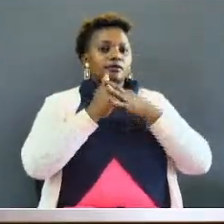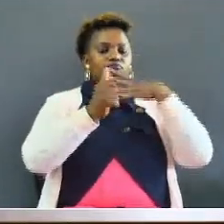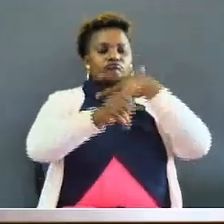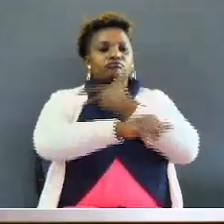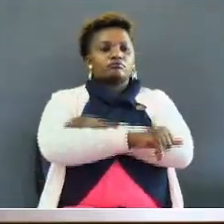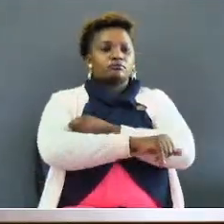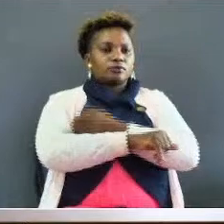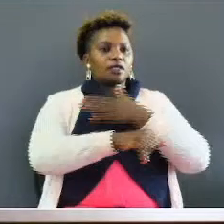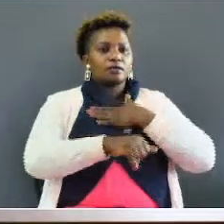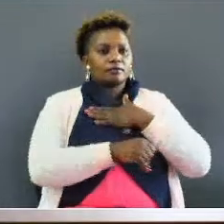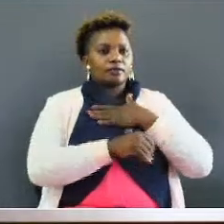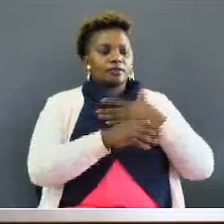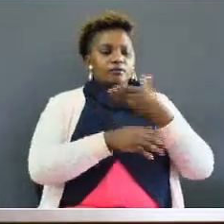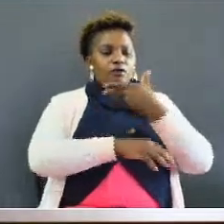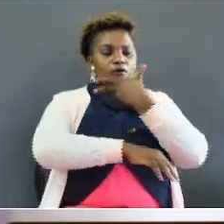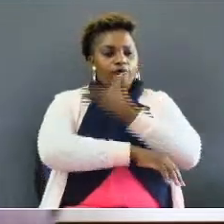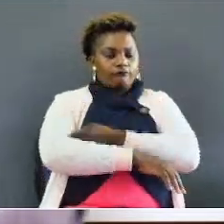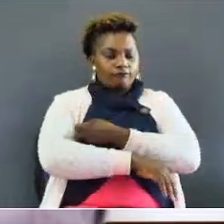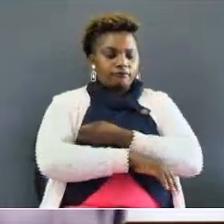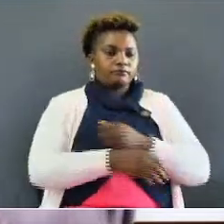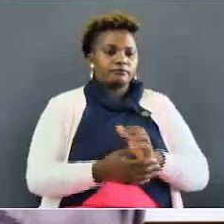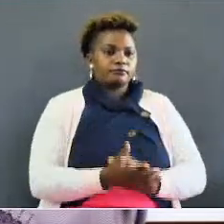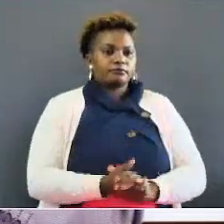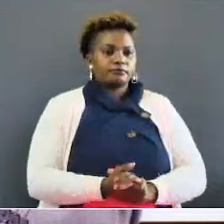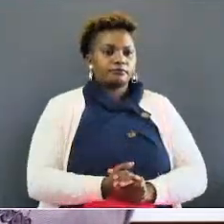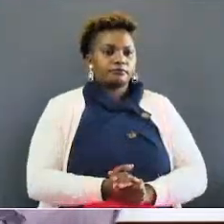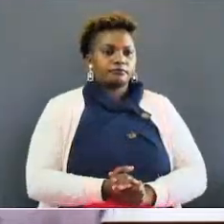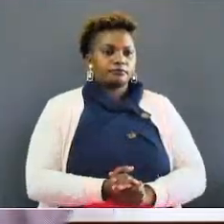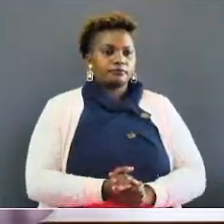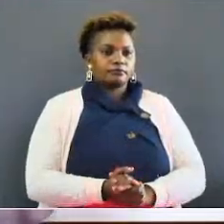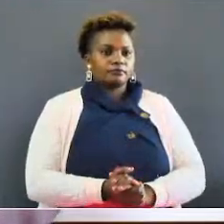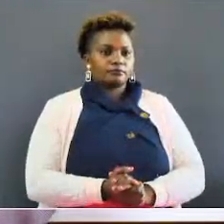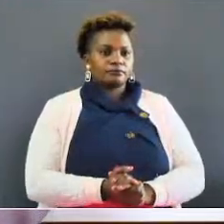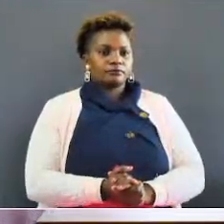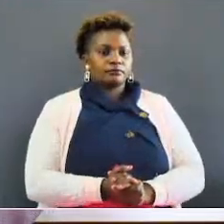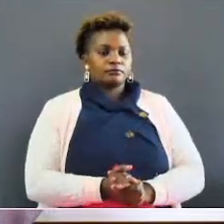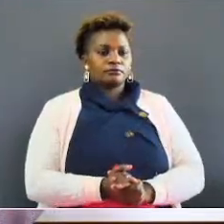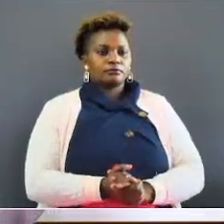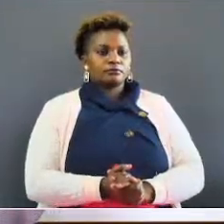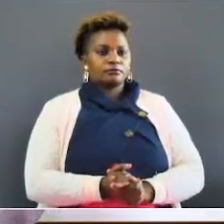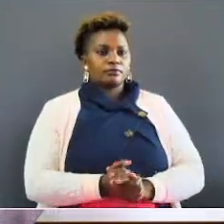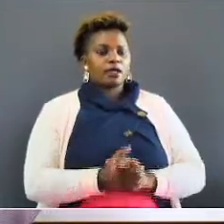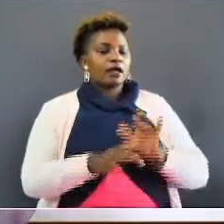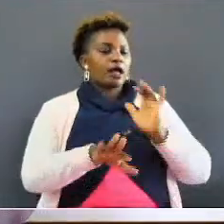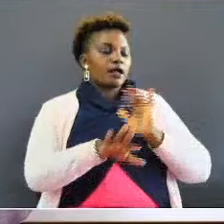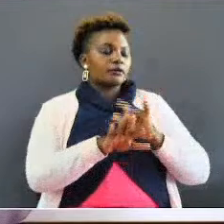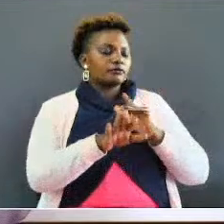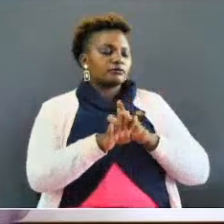vaccine. Please go for it. Now, what about the side effects of the vaccine?